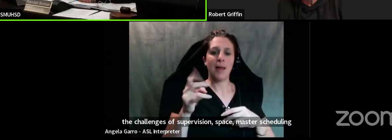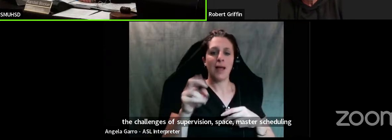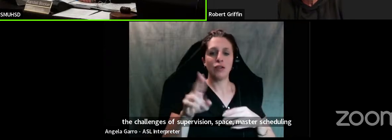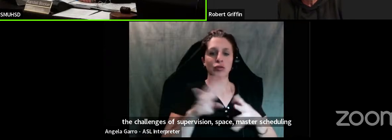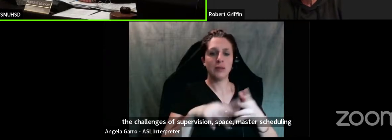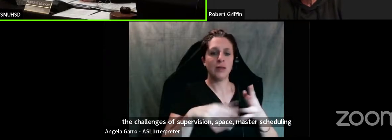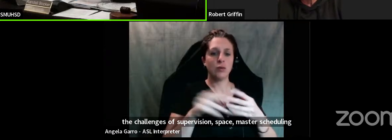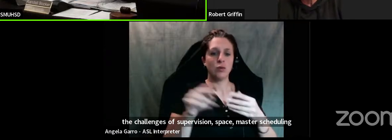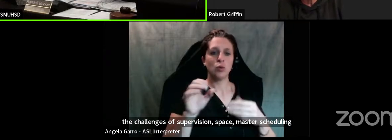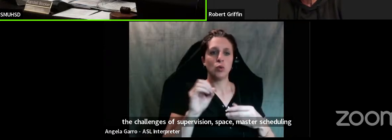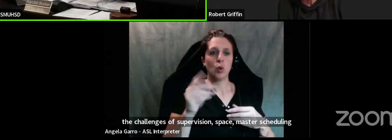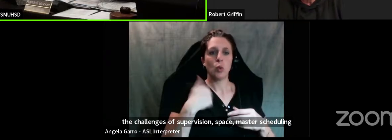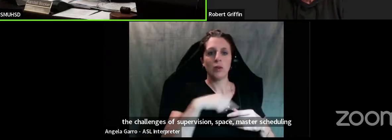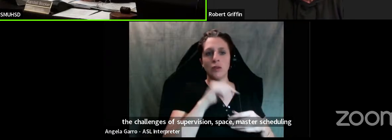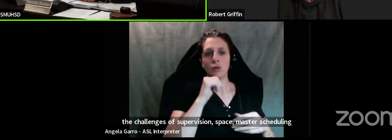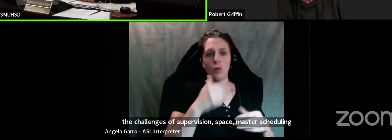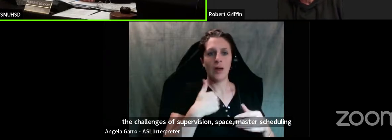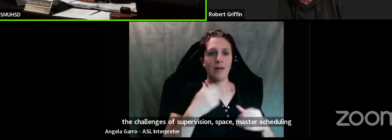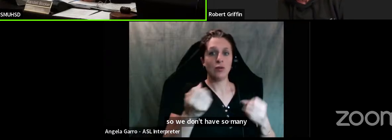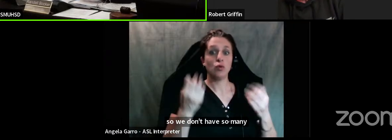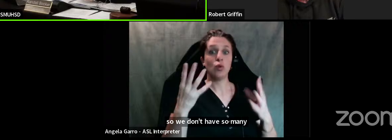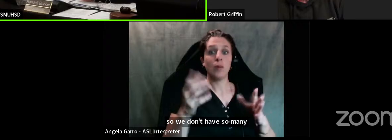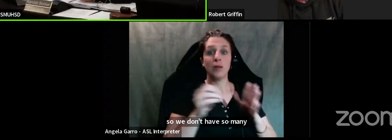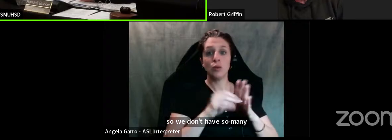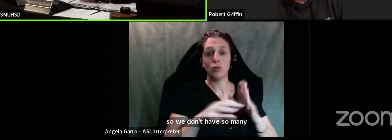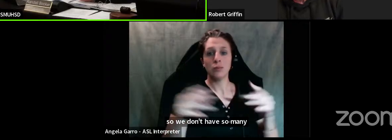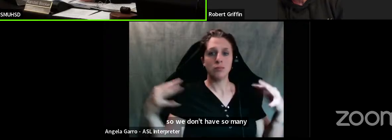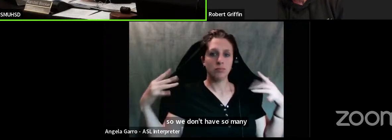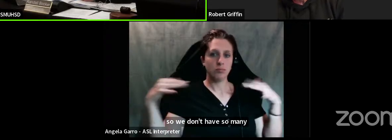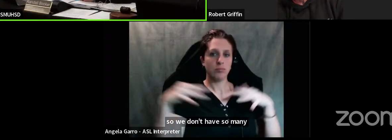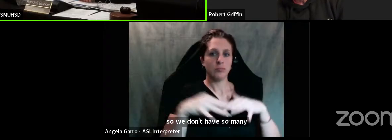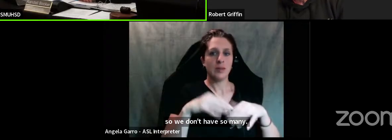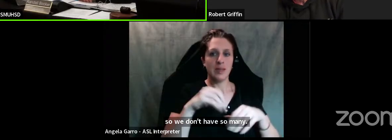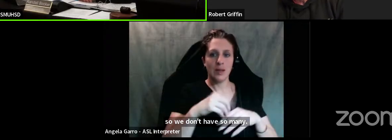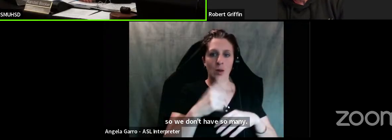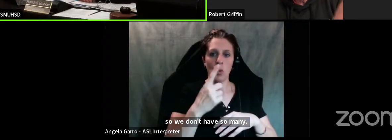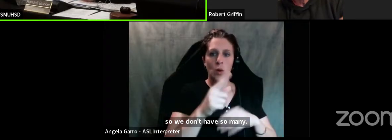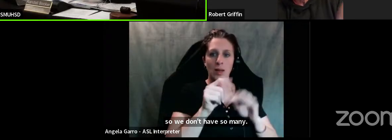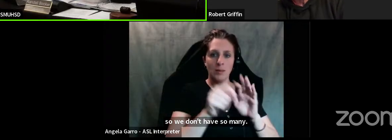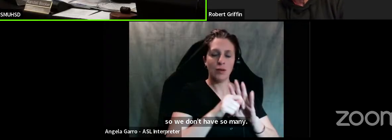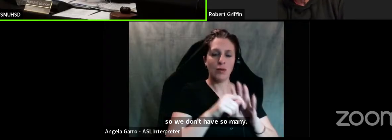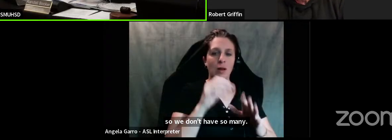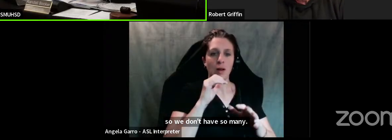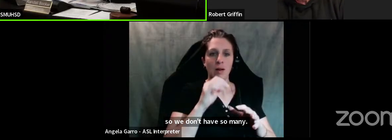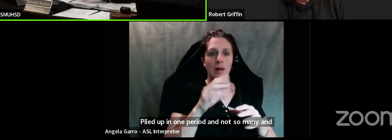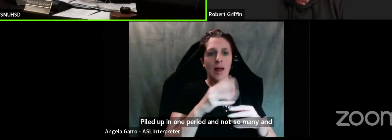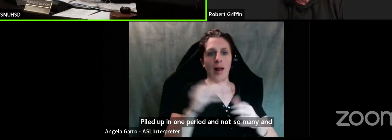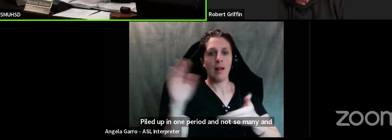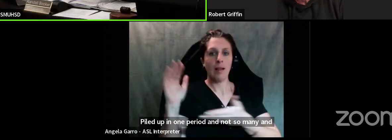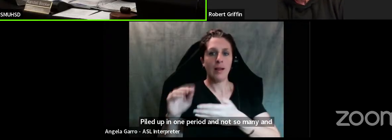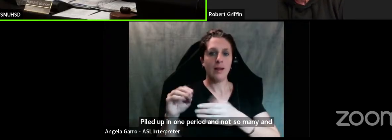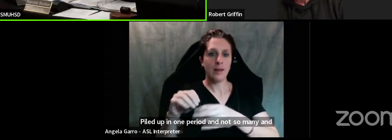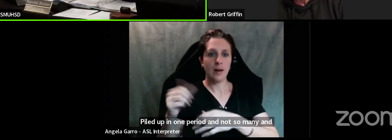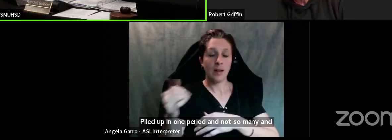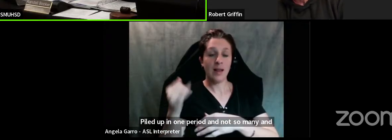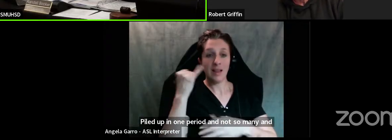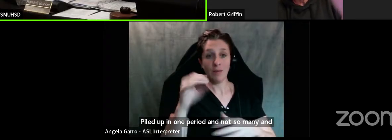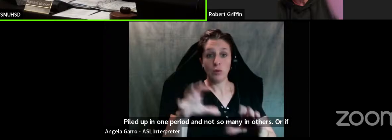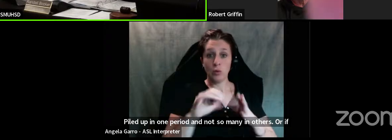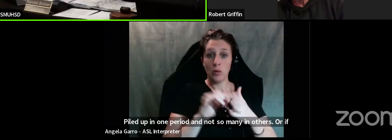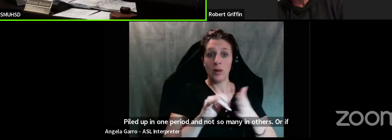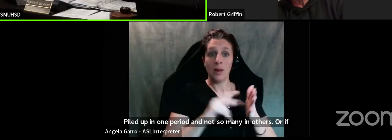students piled up in one period and not so many in others. Or if we're going to do that purposefully, then let's